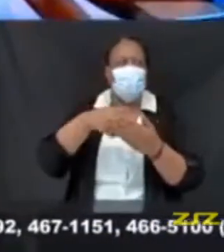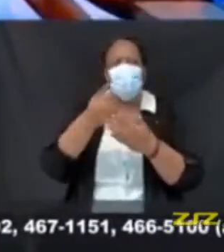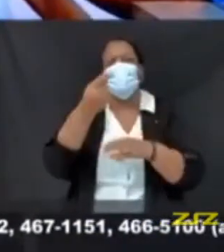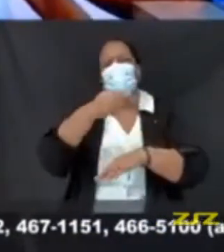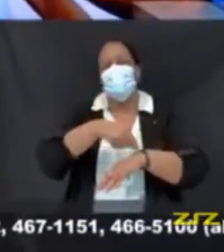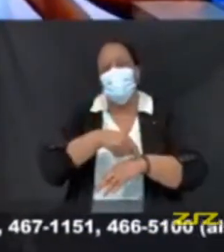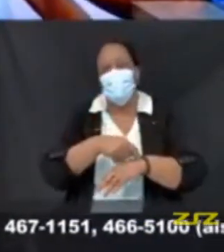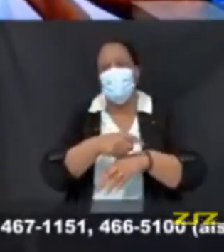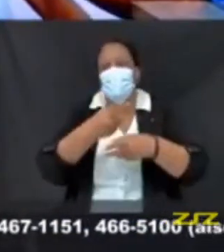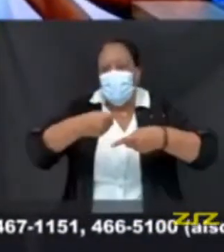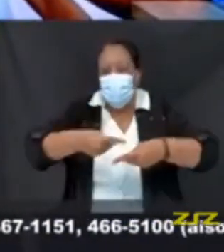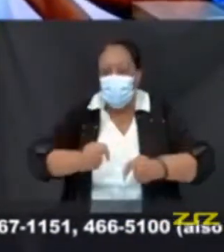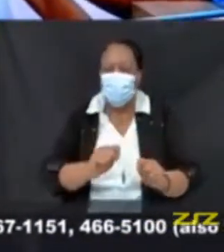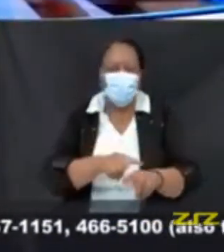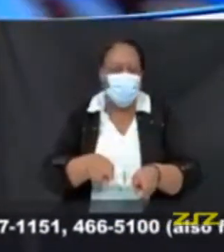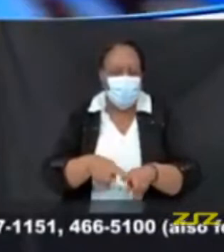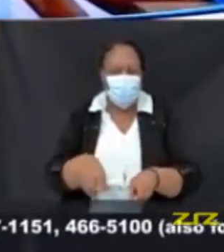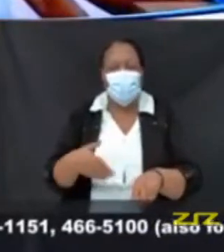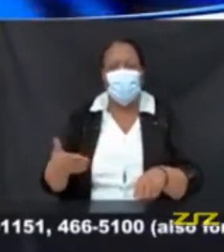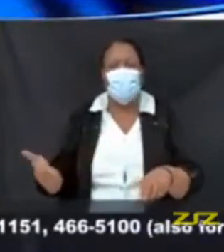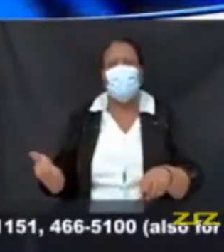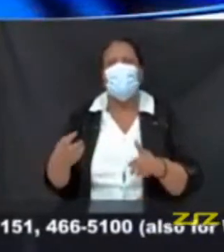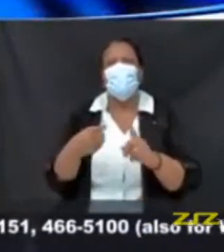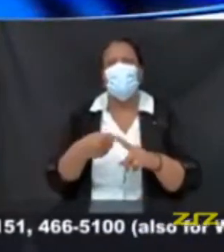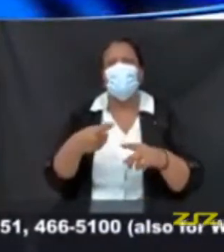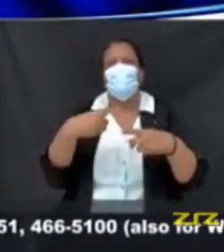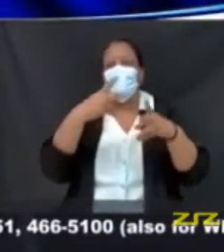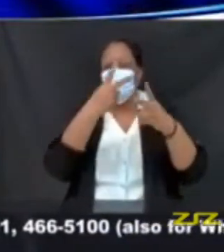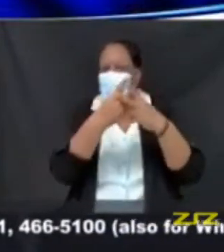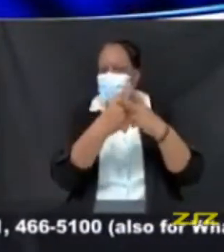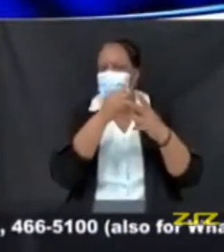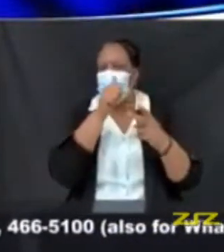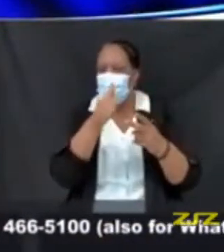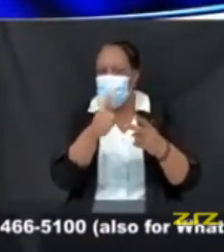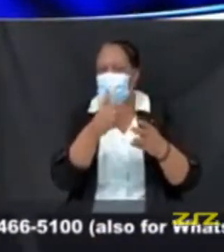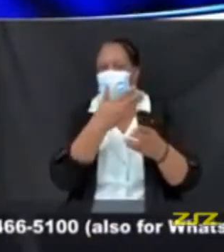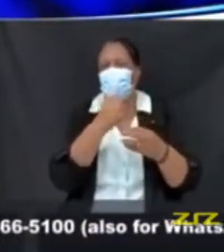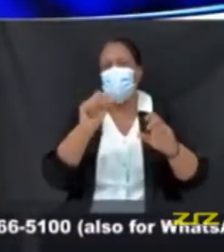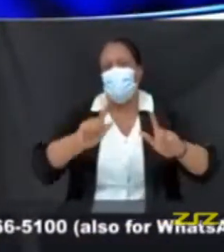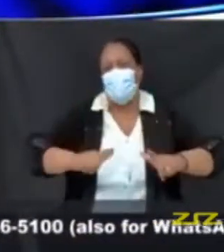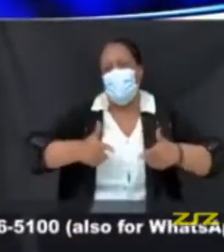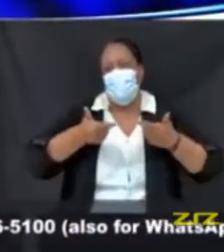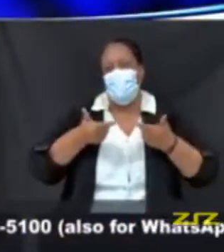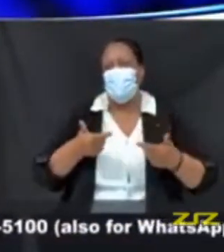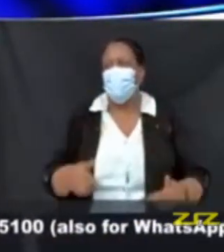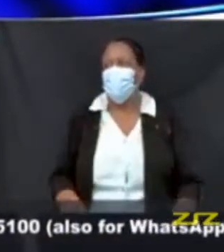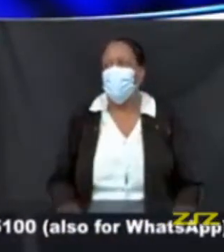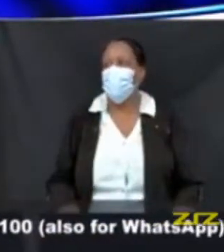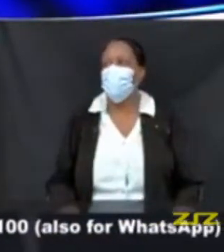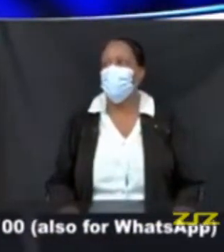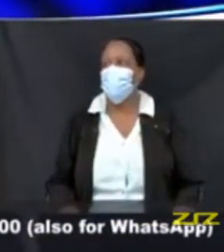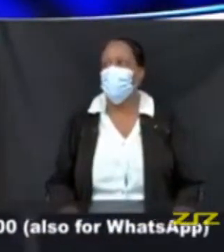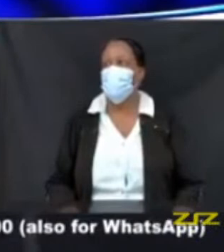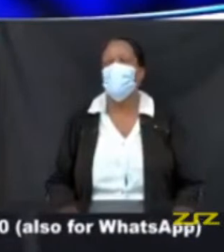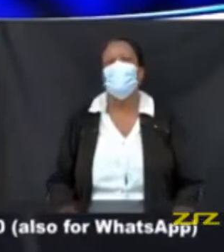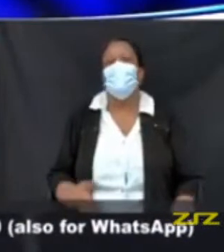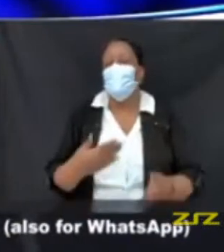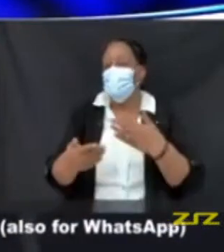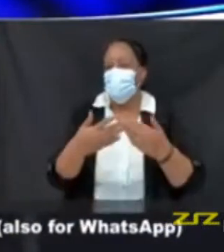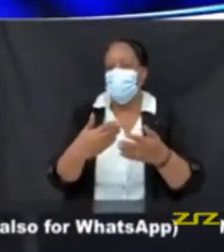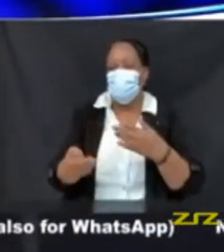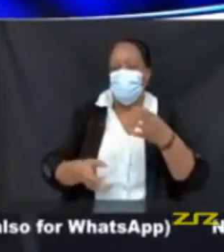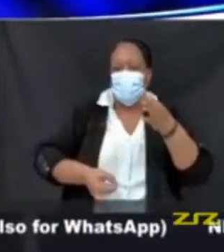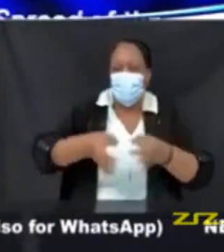management, regardless of the relative sizes of the disasters, whether they are natural hazards or have been caused by